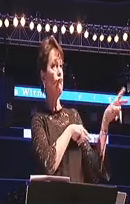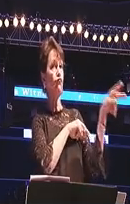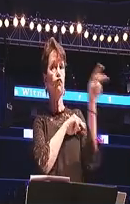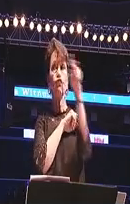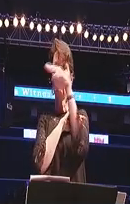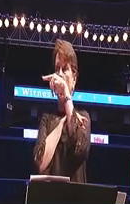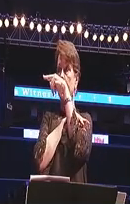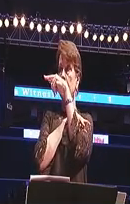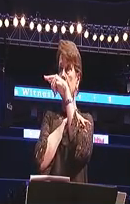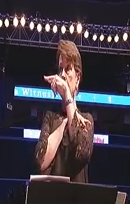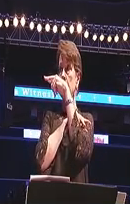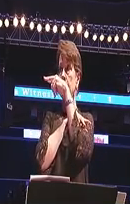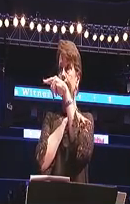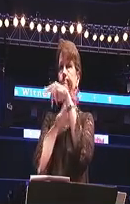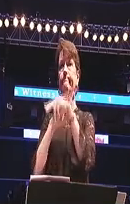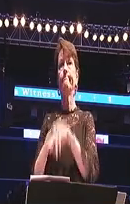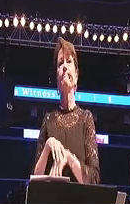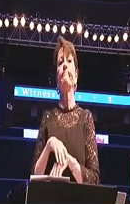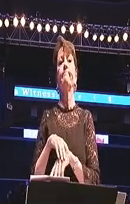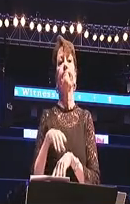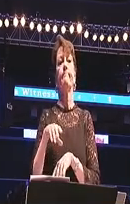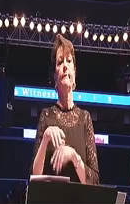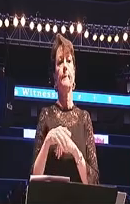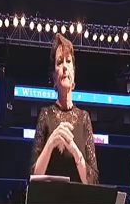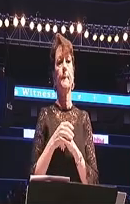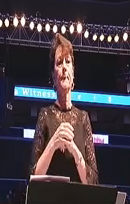And the person on your right.